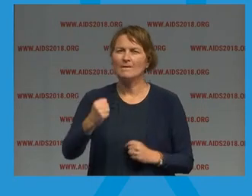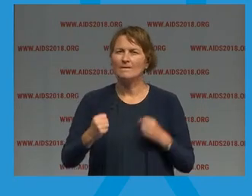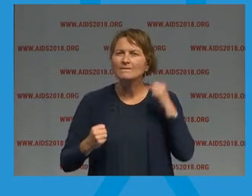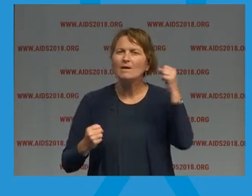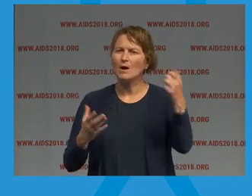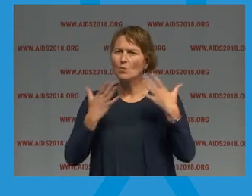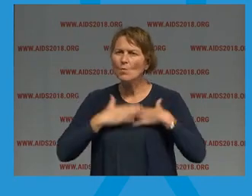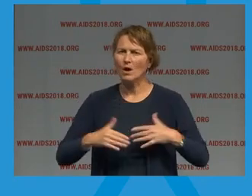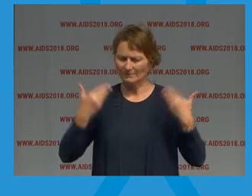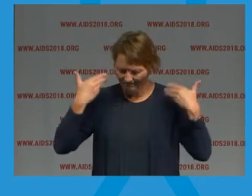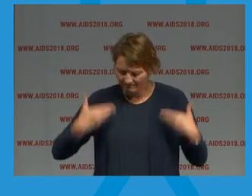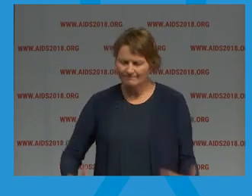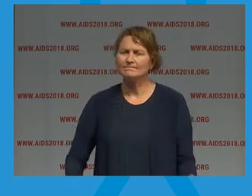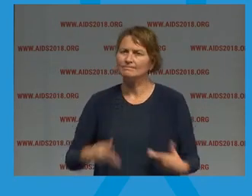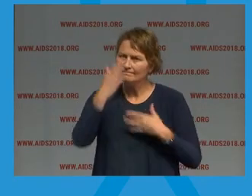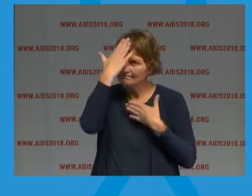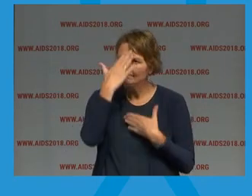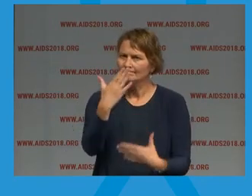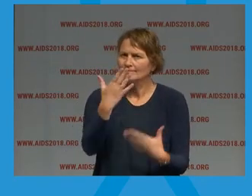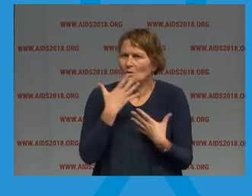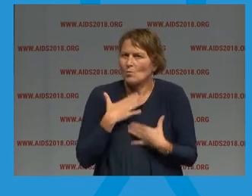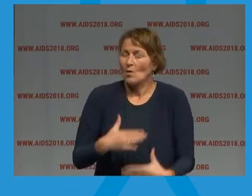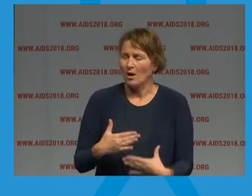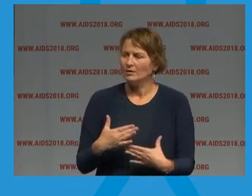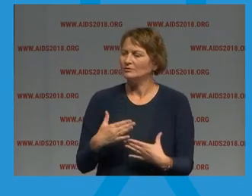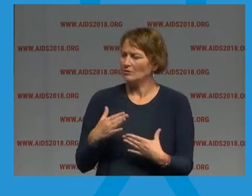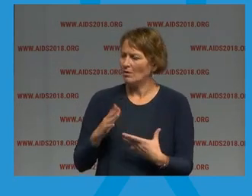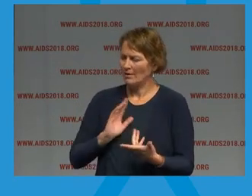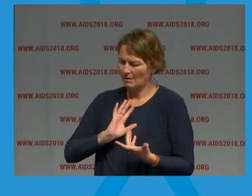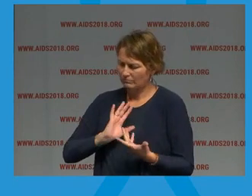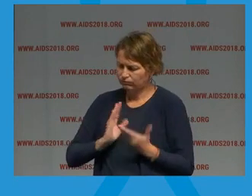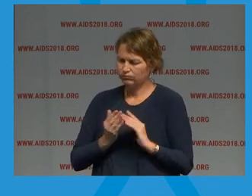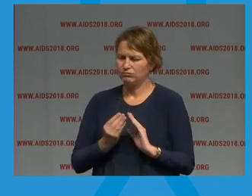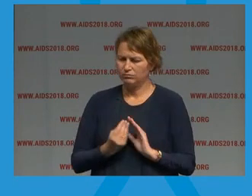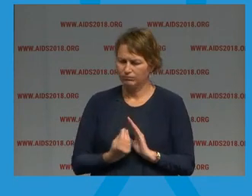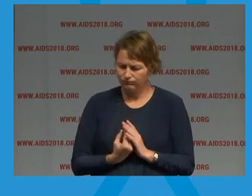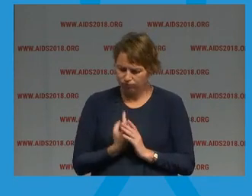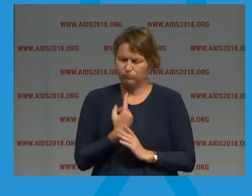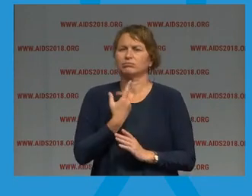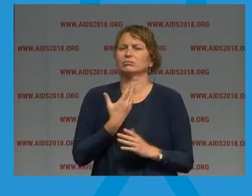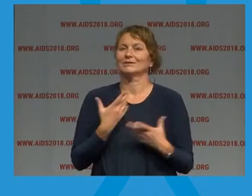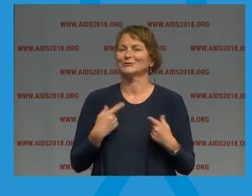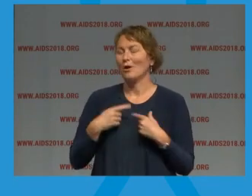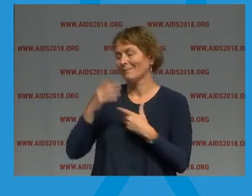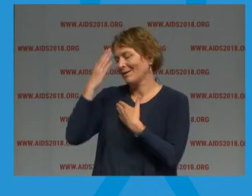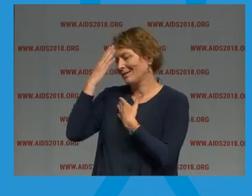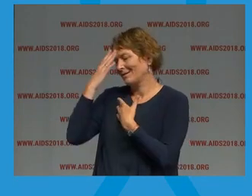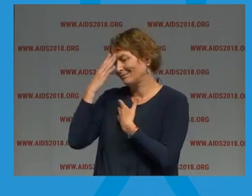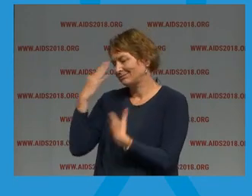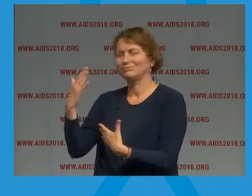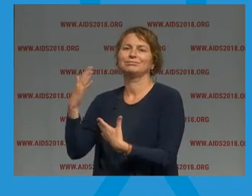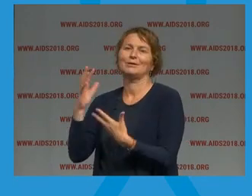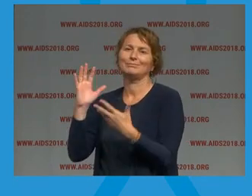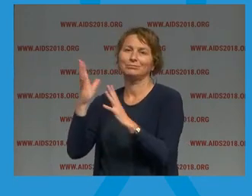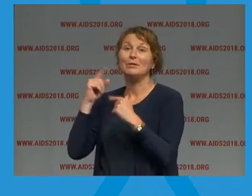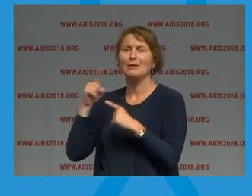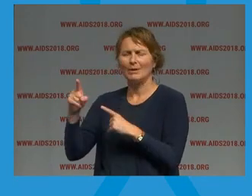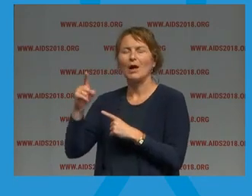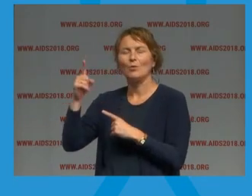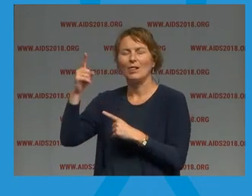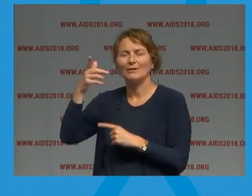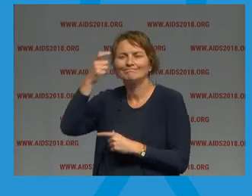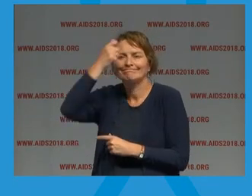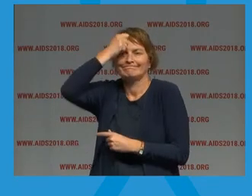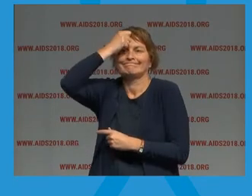connected us. And I think for Prue, what I admire and what I continue to take forward was